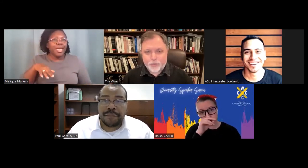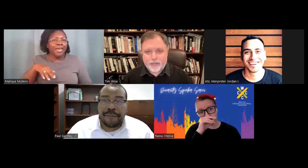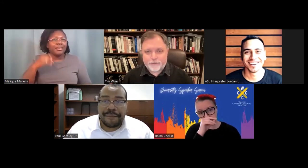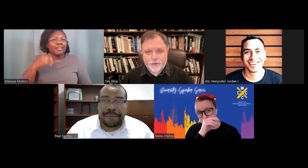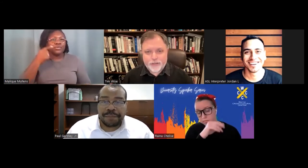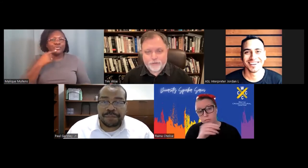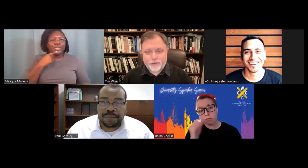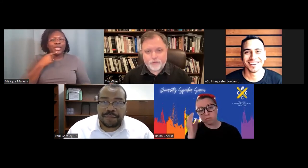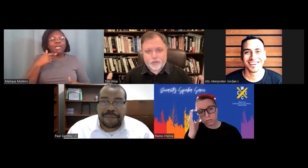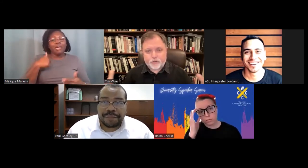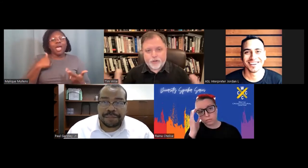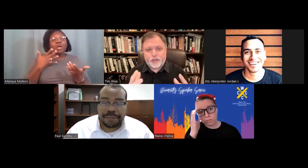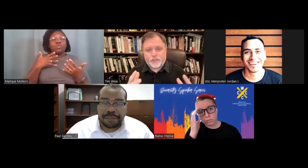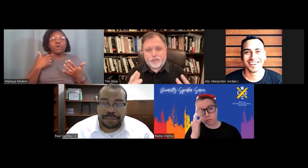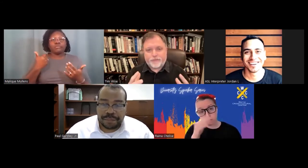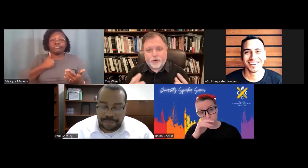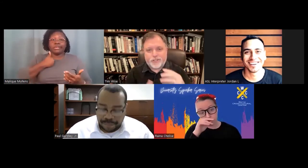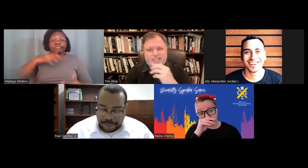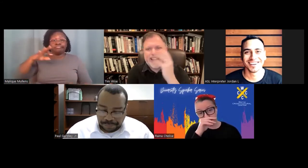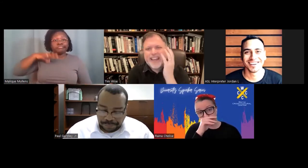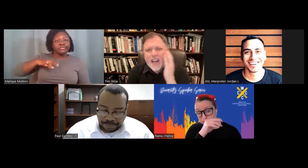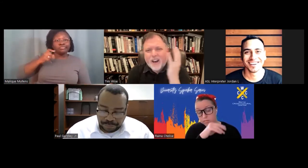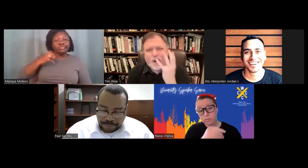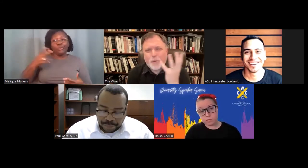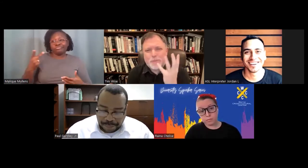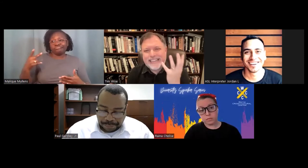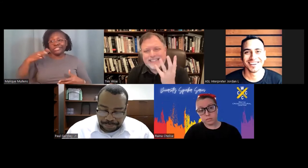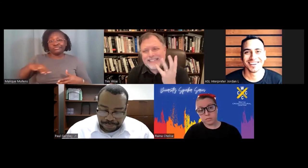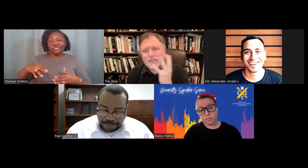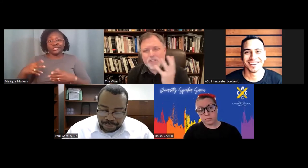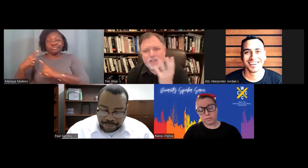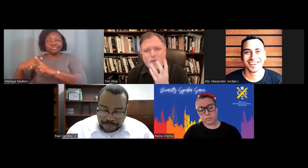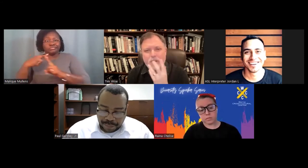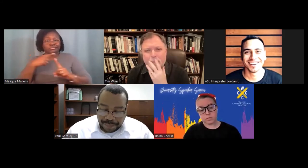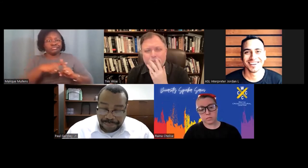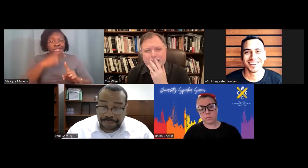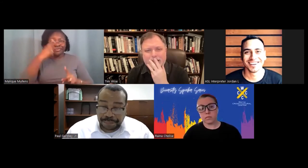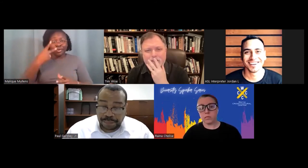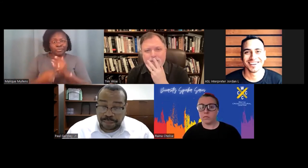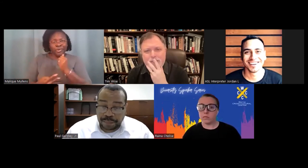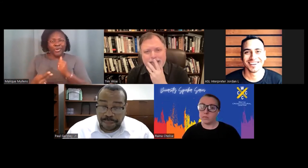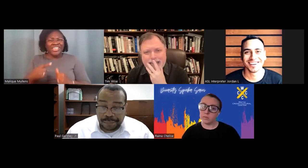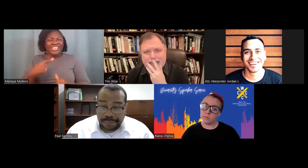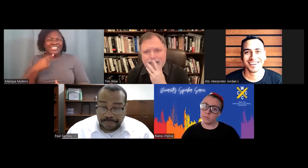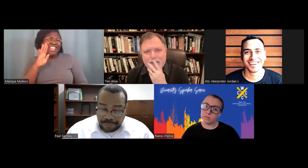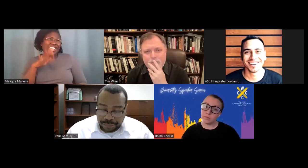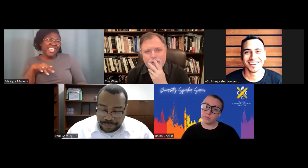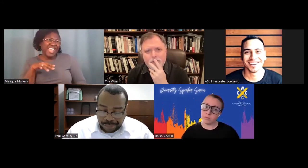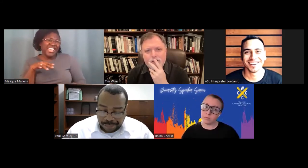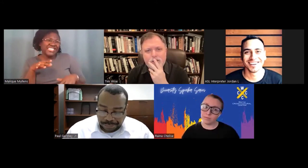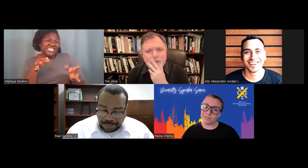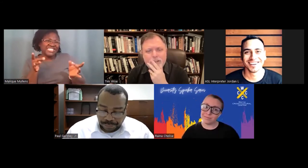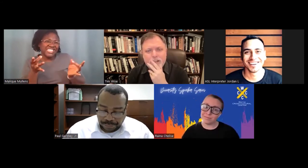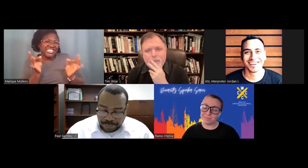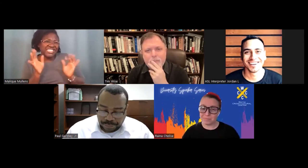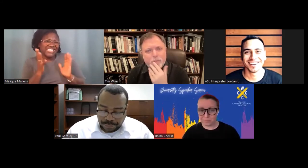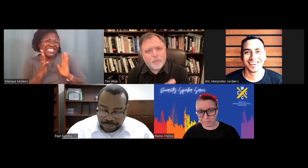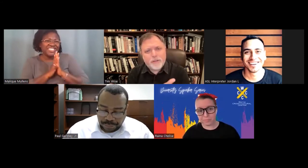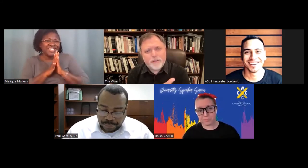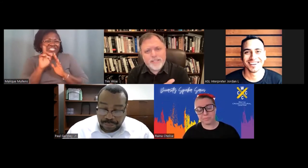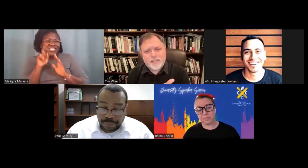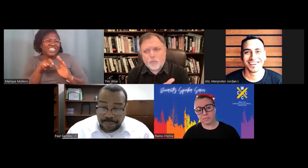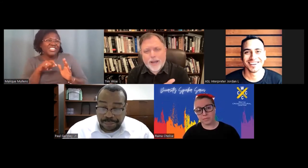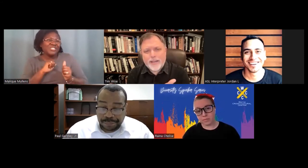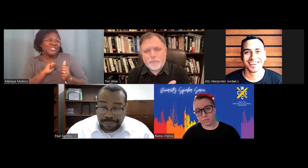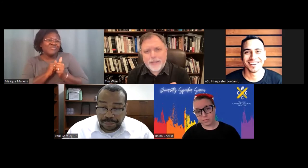we're doing it for self-interest or interest convergence. It's like, oh, but that sounds so tacky and we should just do it.